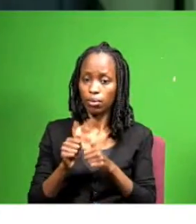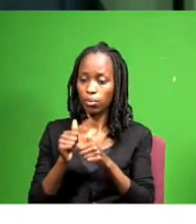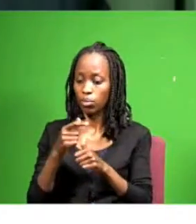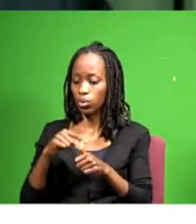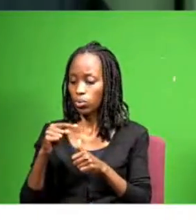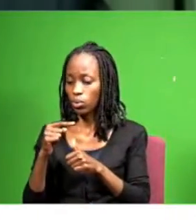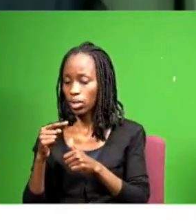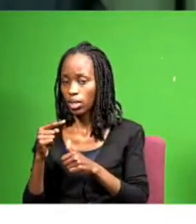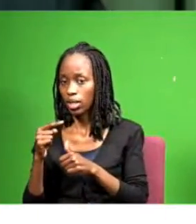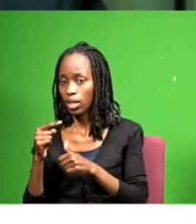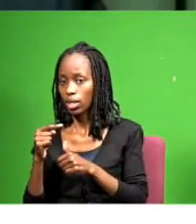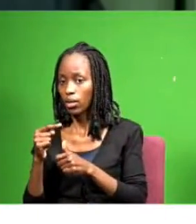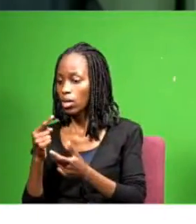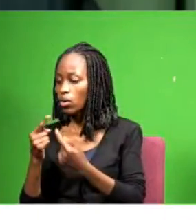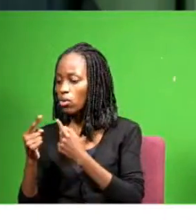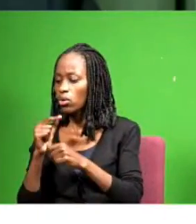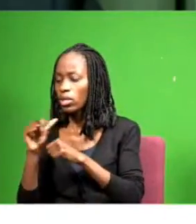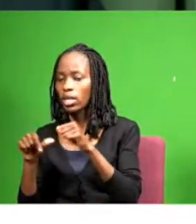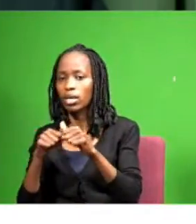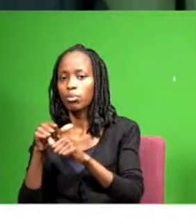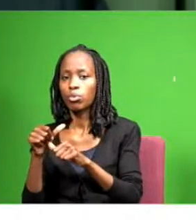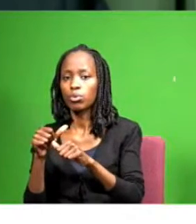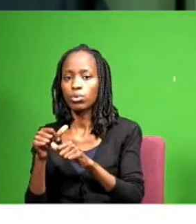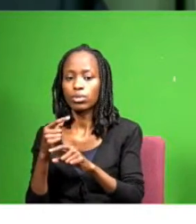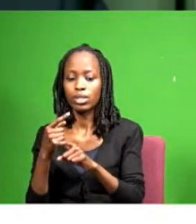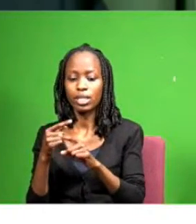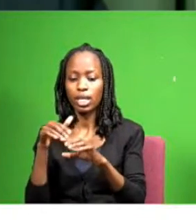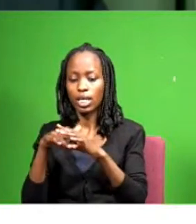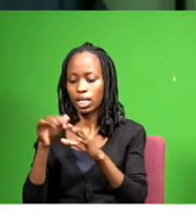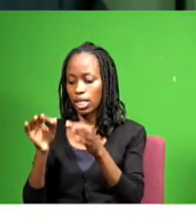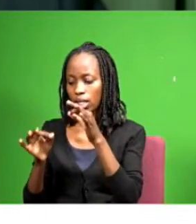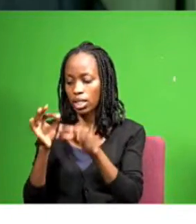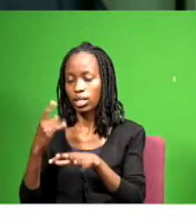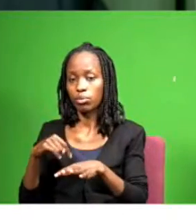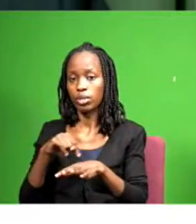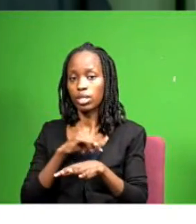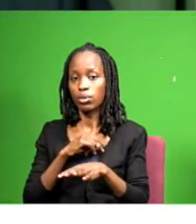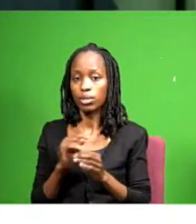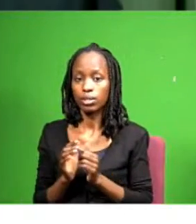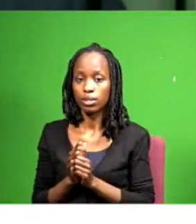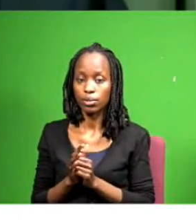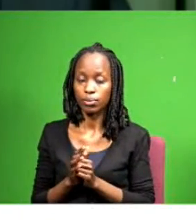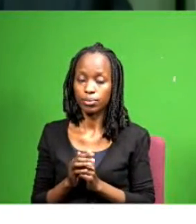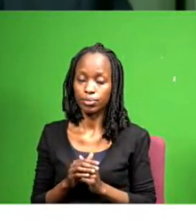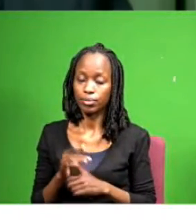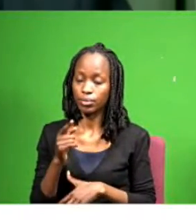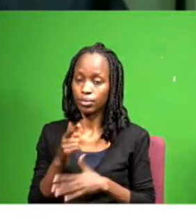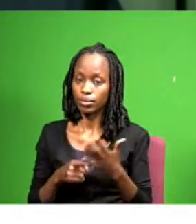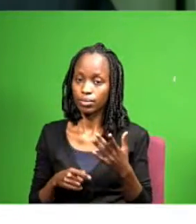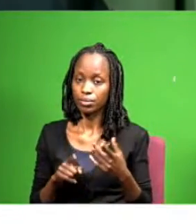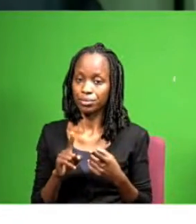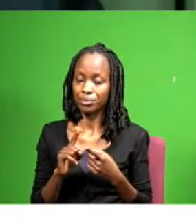addressed variously in our judgments are as follows.